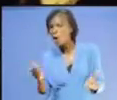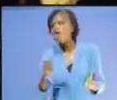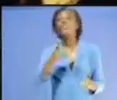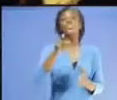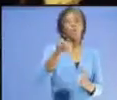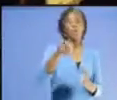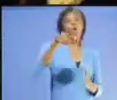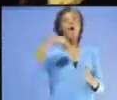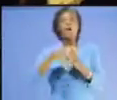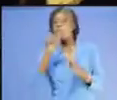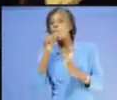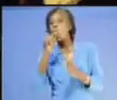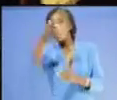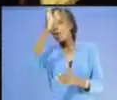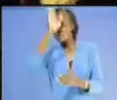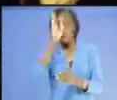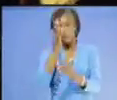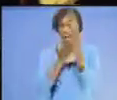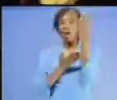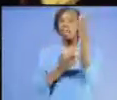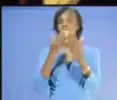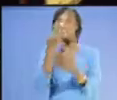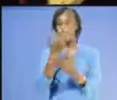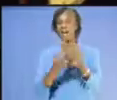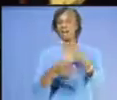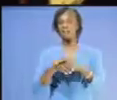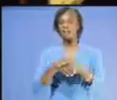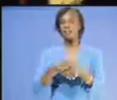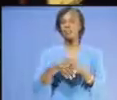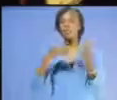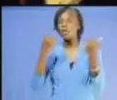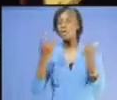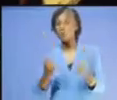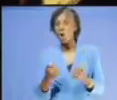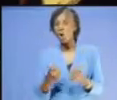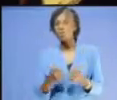And so I read before coming to the pulpit, some churches who want to join